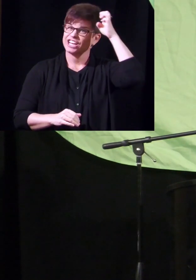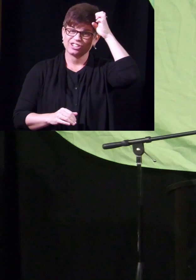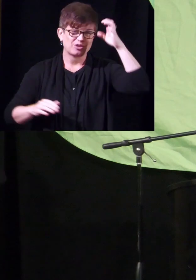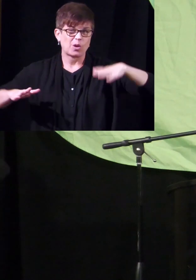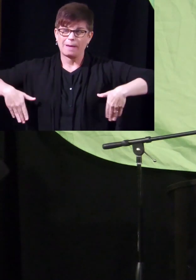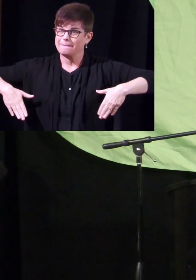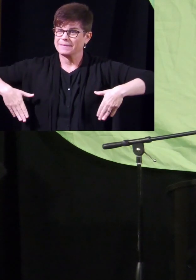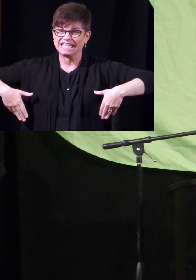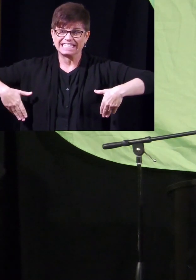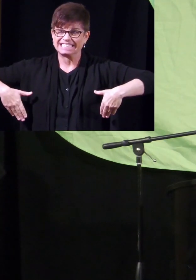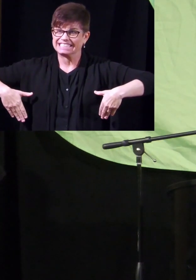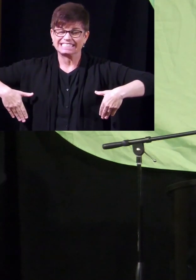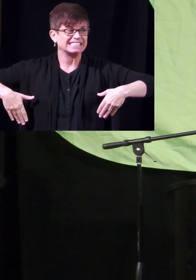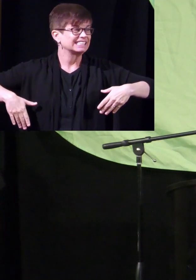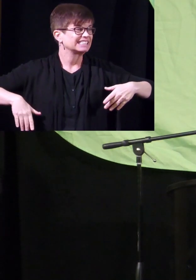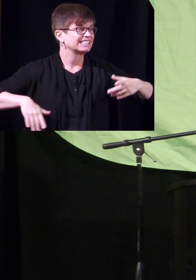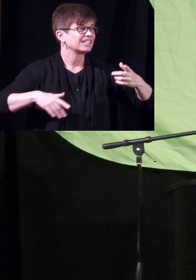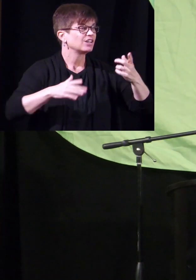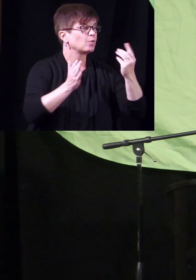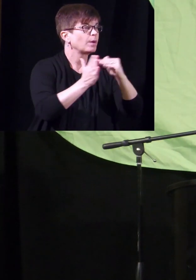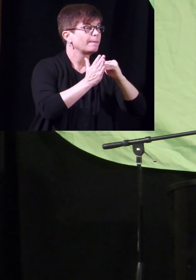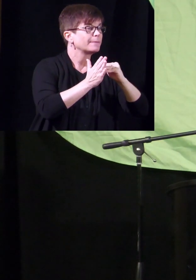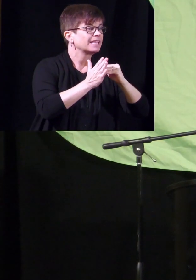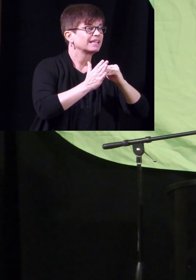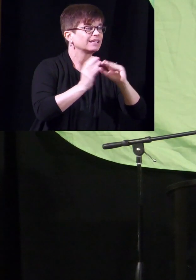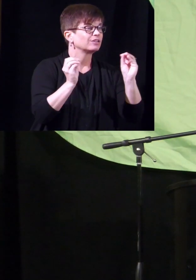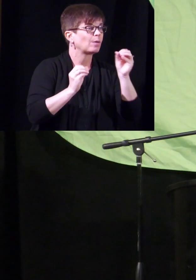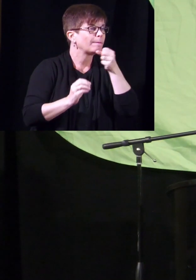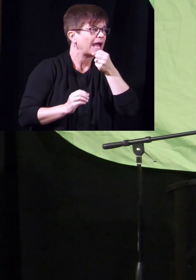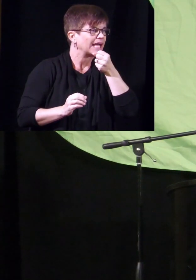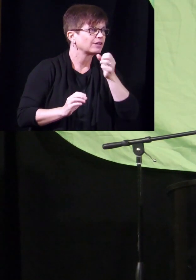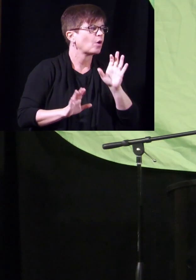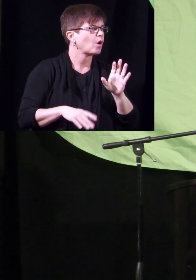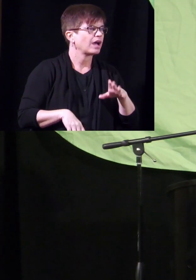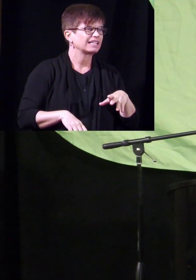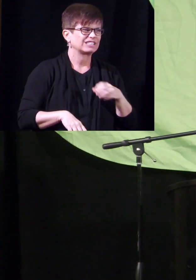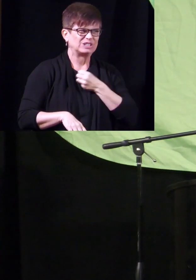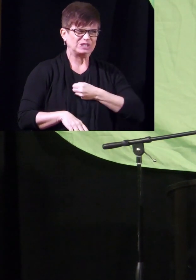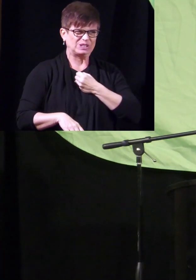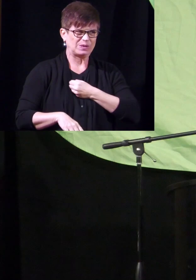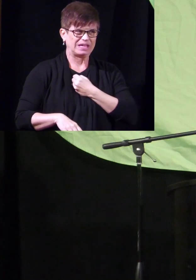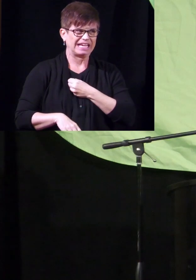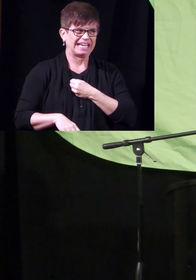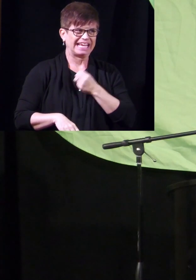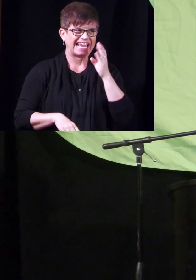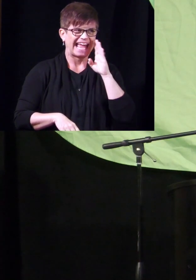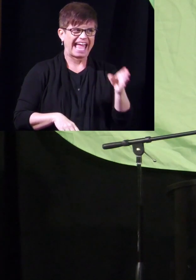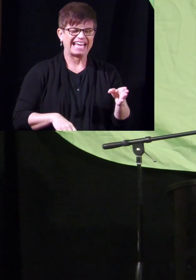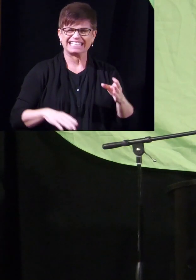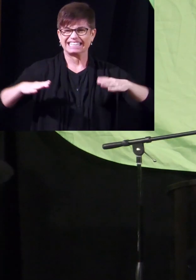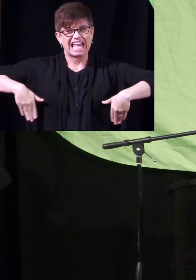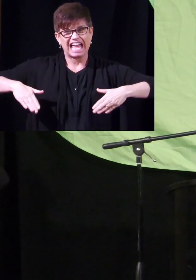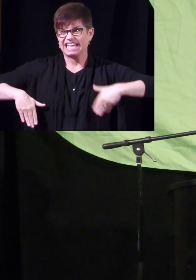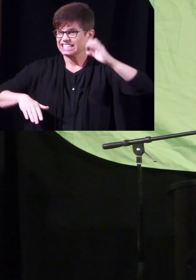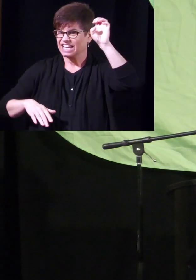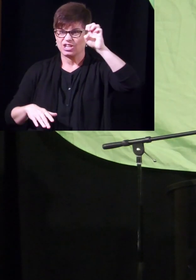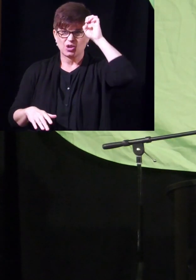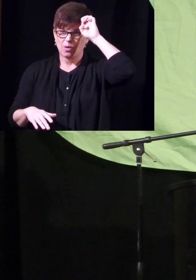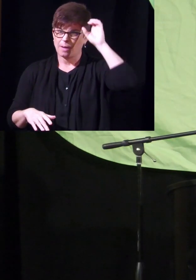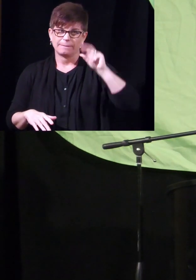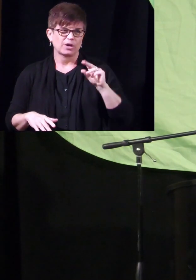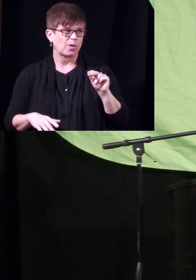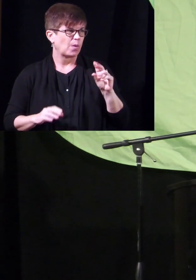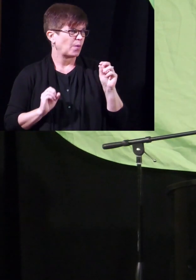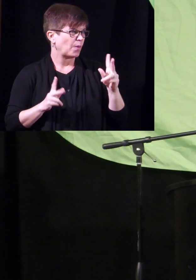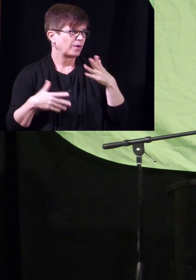Okay, you're going to have to repeat that, Dr. Steingo, because she doesn't have a mic. There you go. Sorry, not in Europe yet. Okay, thank you.